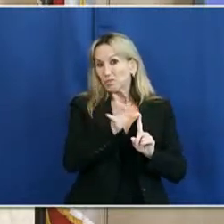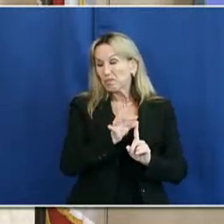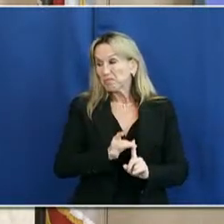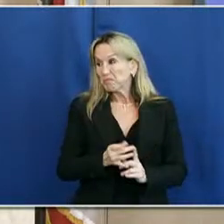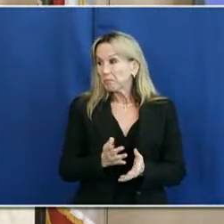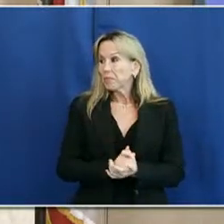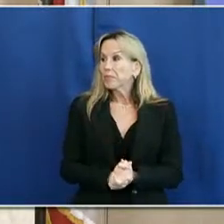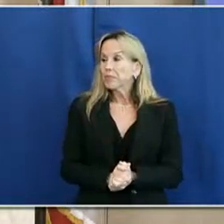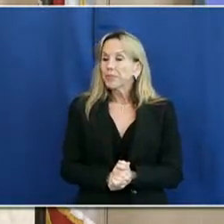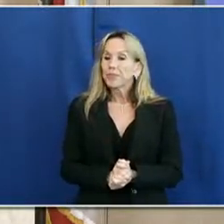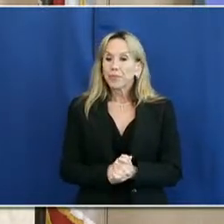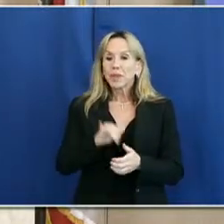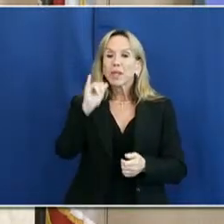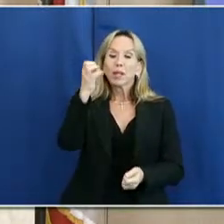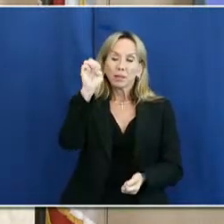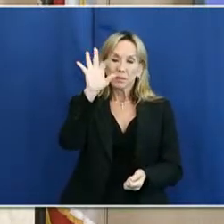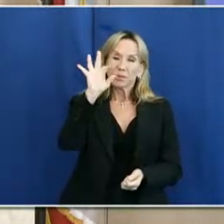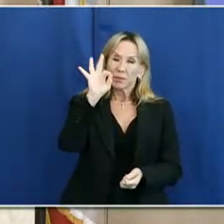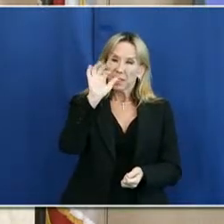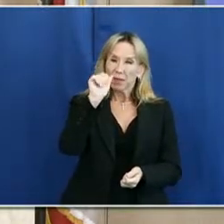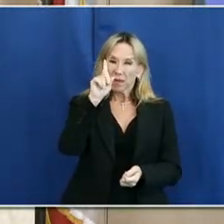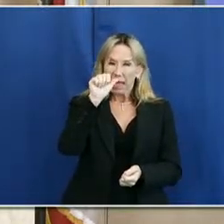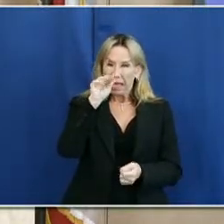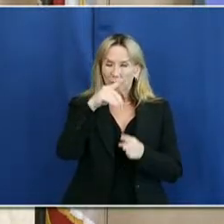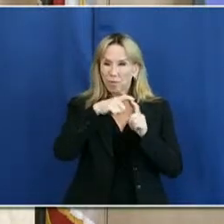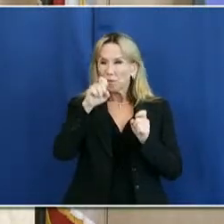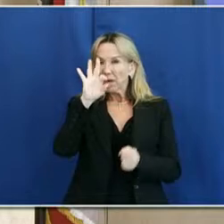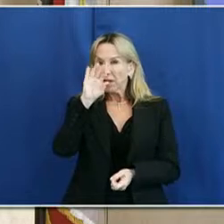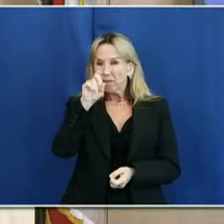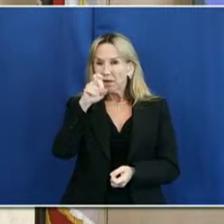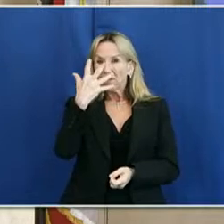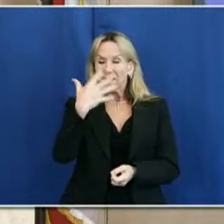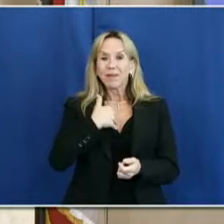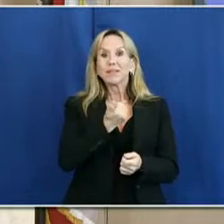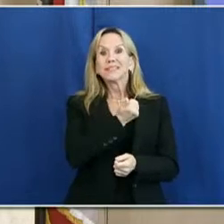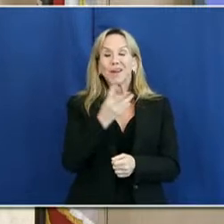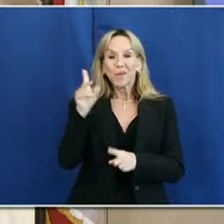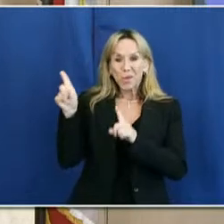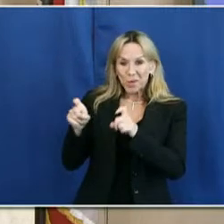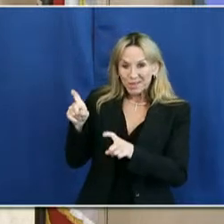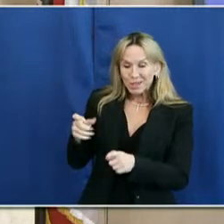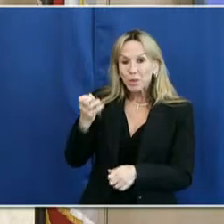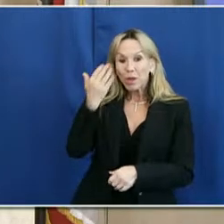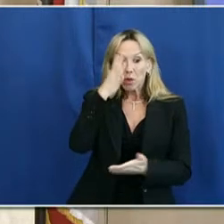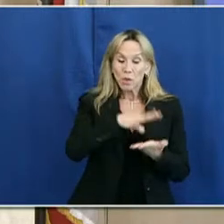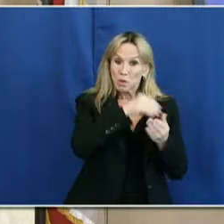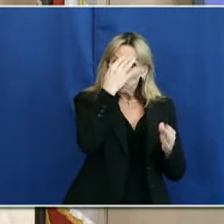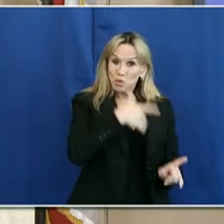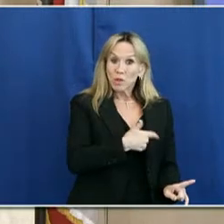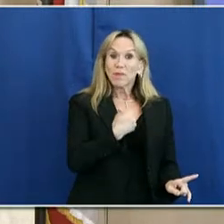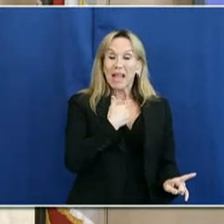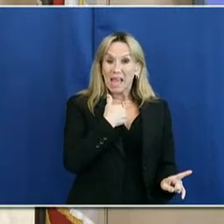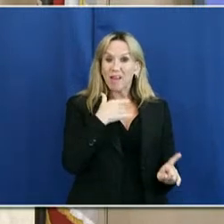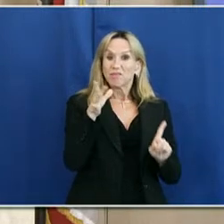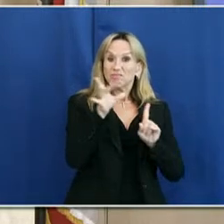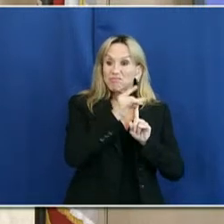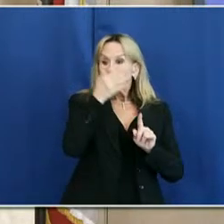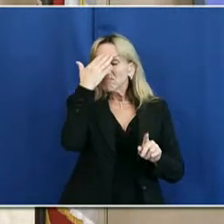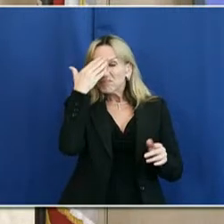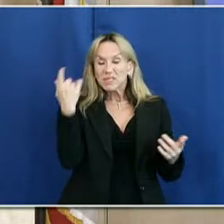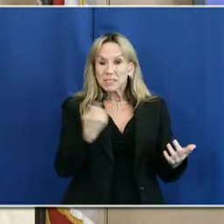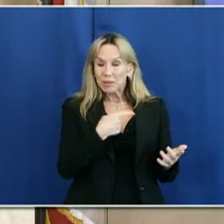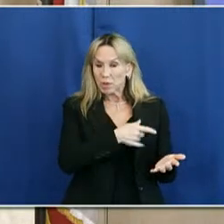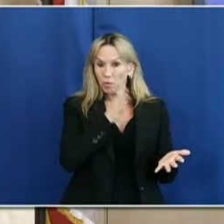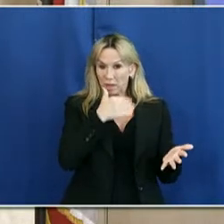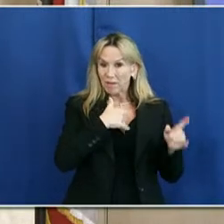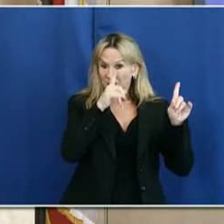Jeff McAdam from Fox 5 has several questions. He wants to know, will students only be tested if they are symptomatic? No regular plans